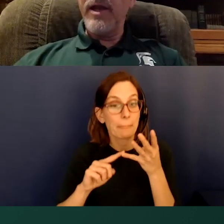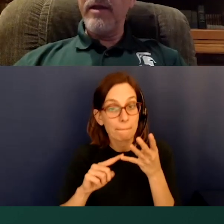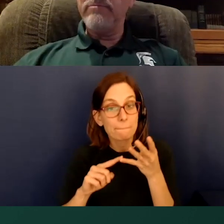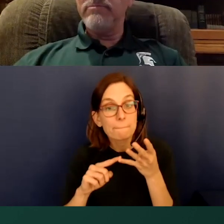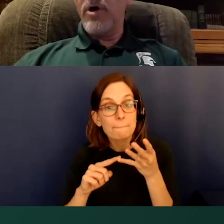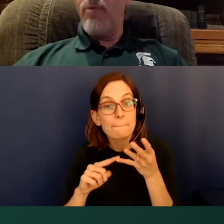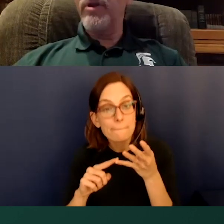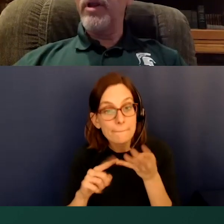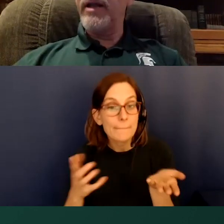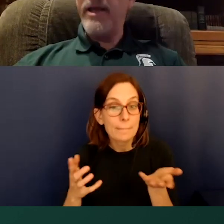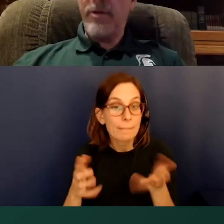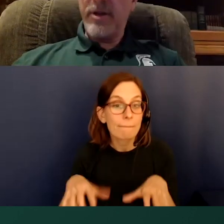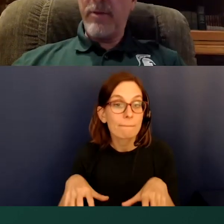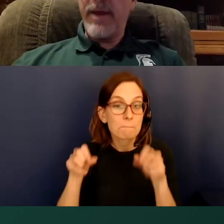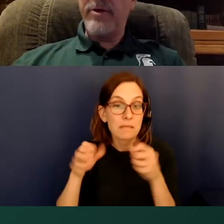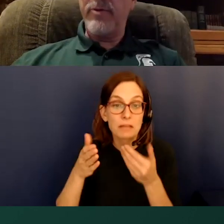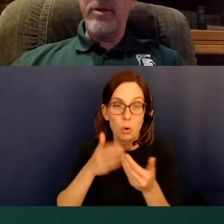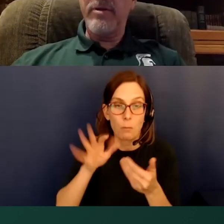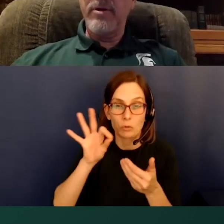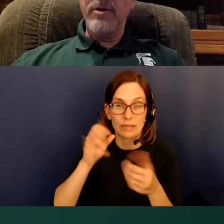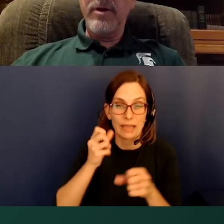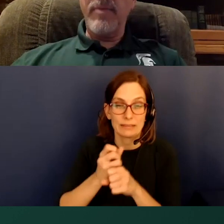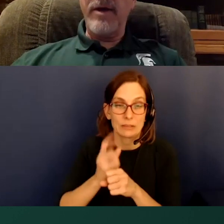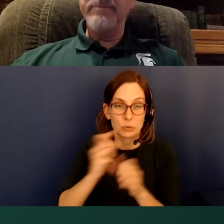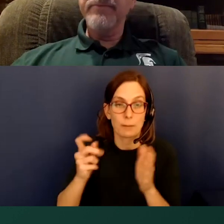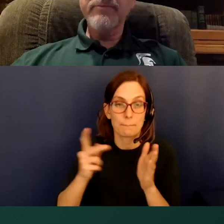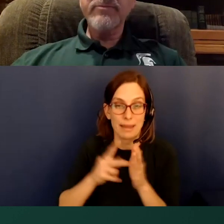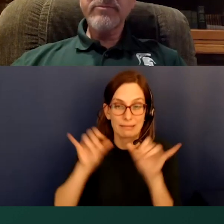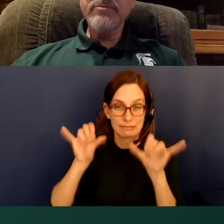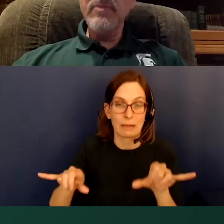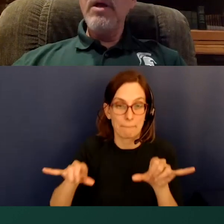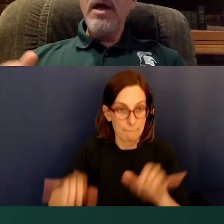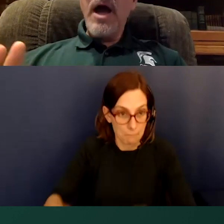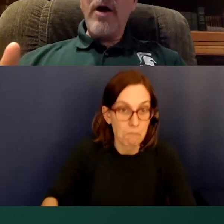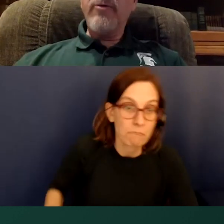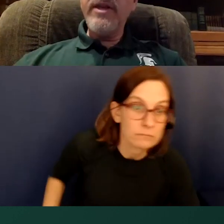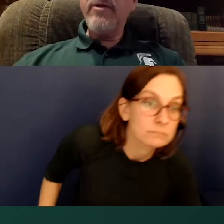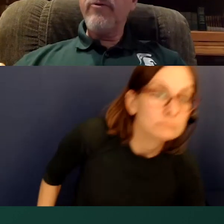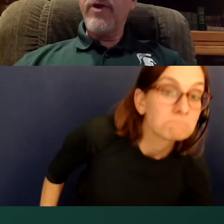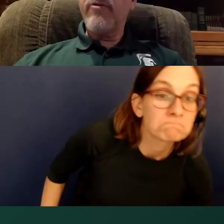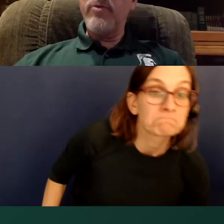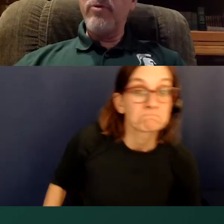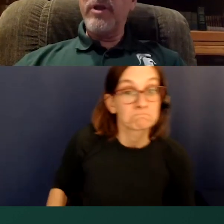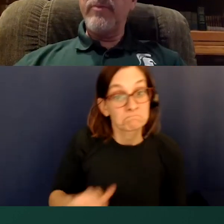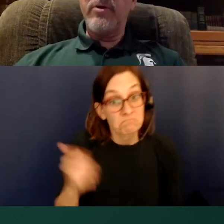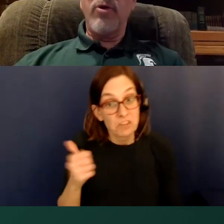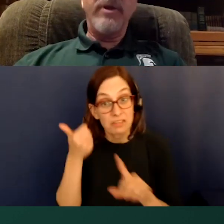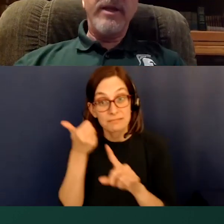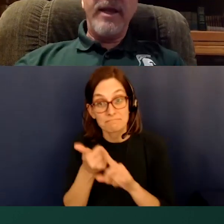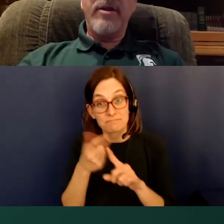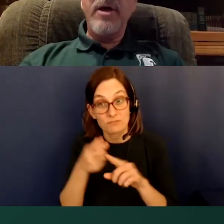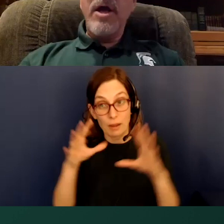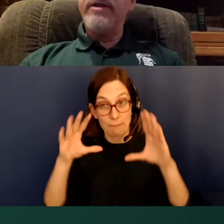takes almost 9 years to come back to its spot. Are there any other effects from the moon's elliptical